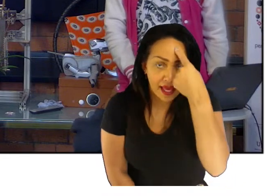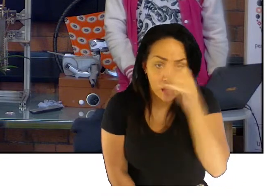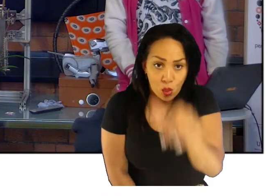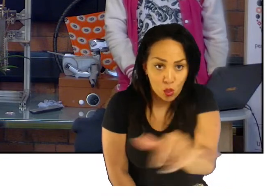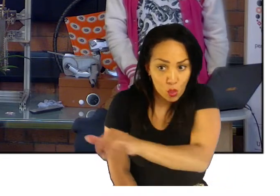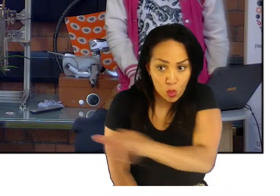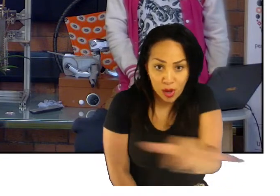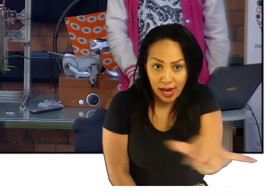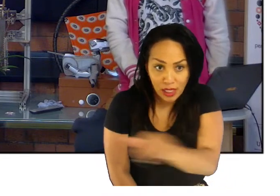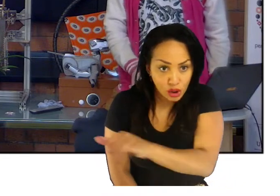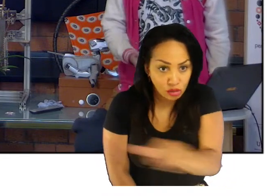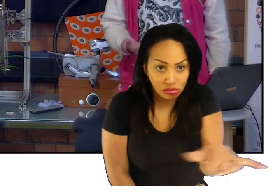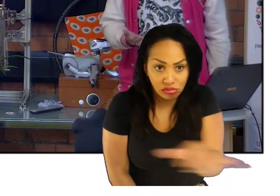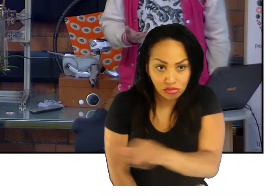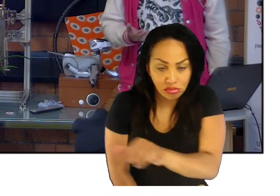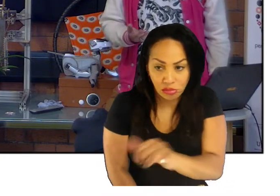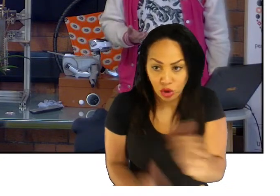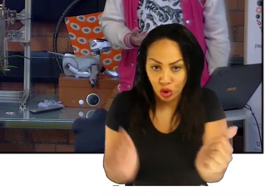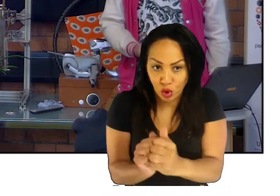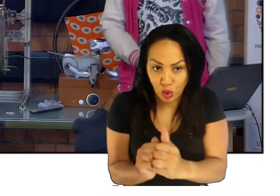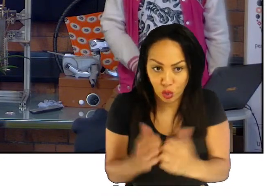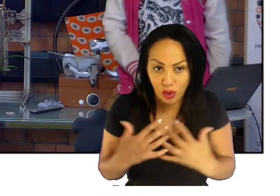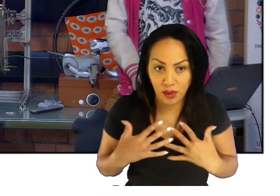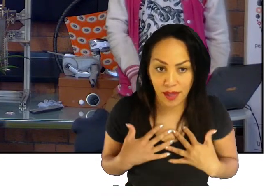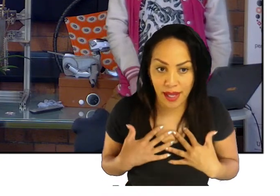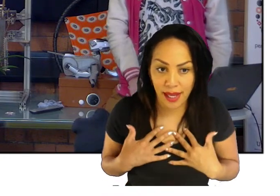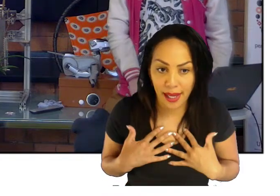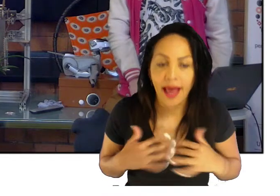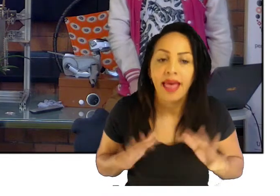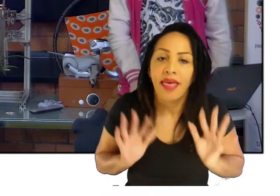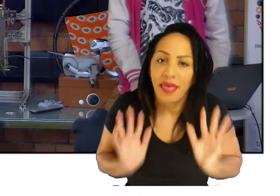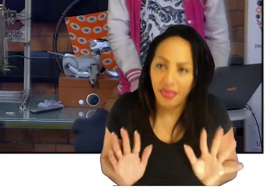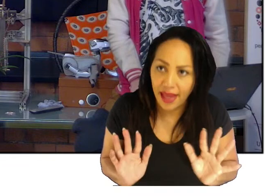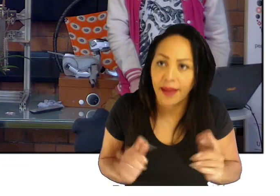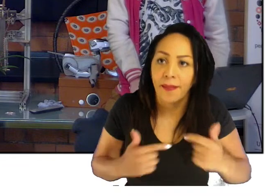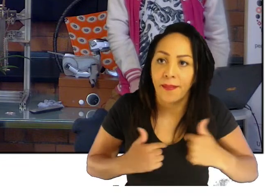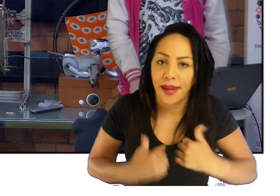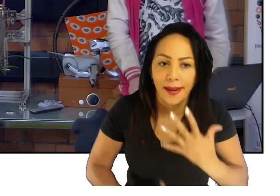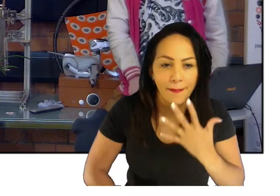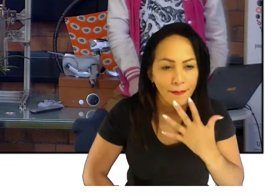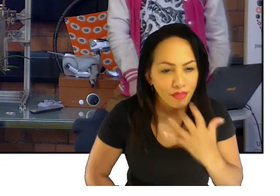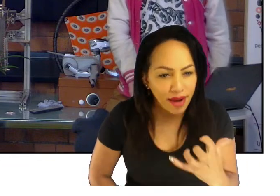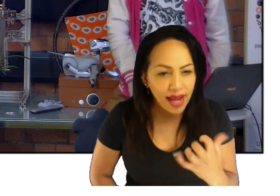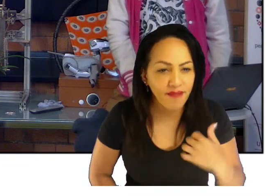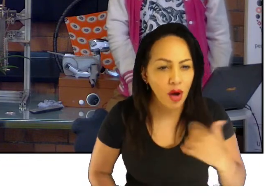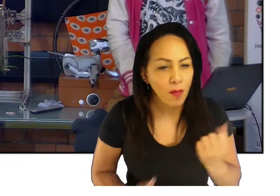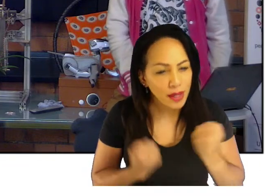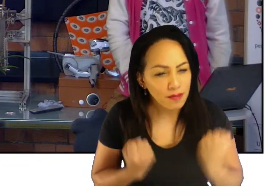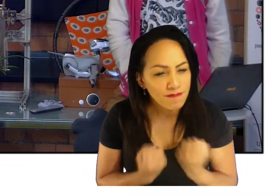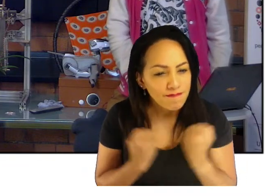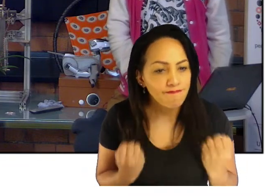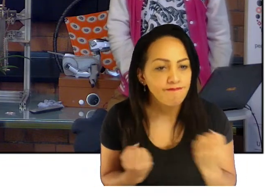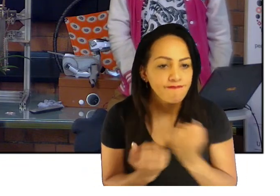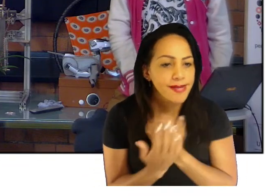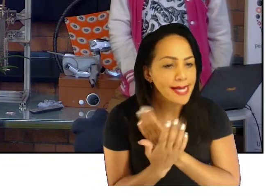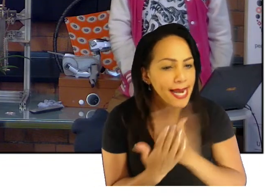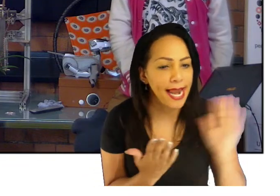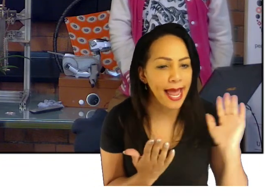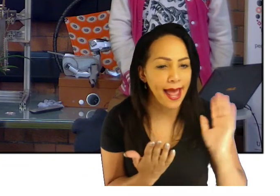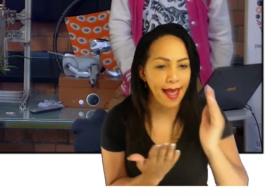like just do that thing of being quite brave and going, I'm going to be super clear in it and send it out and see what comes back,